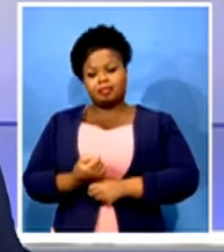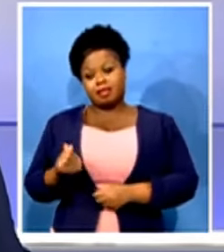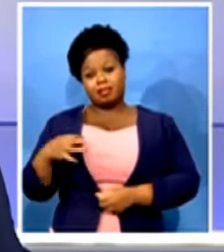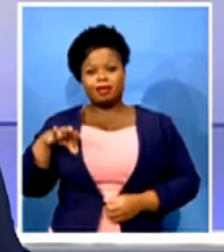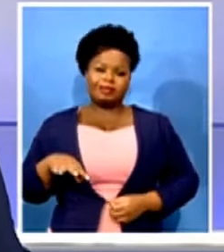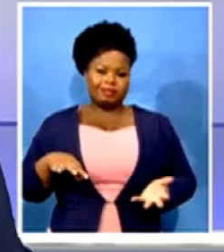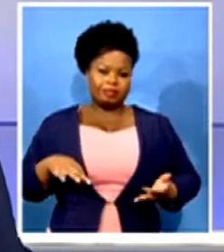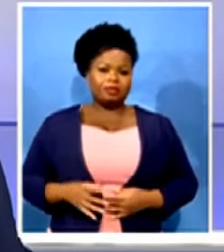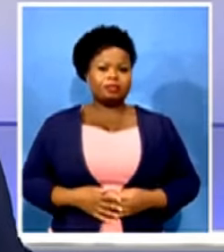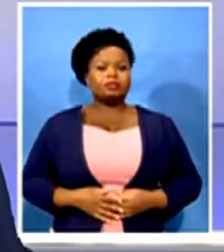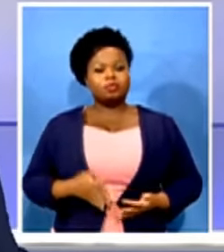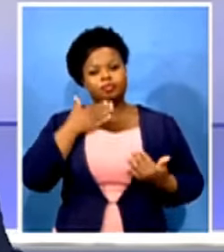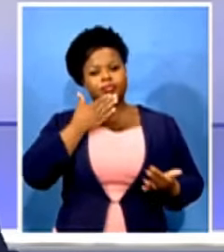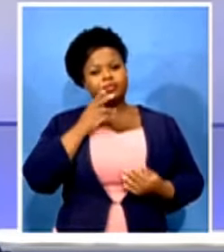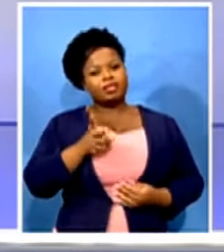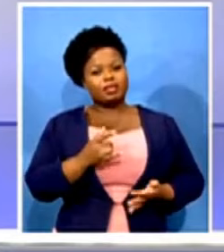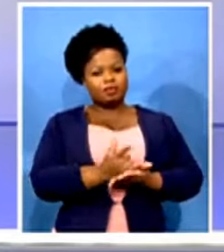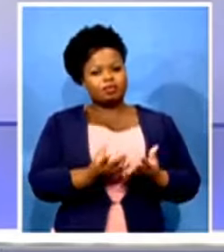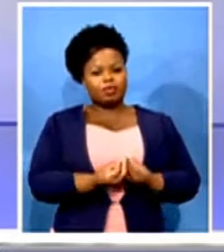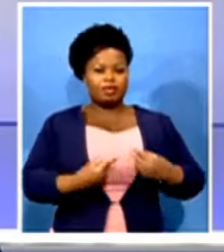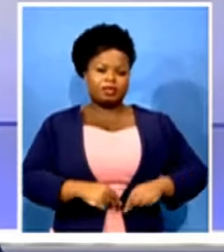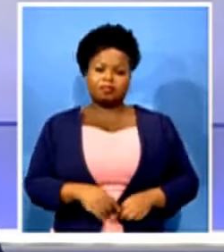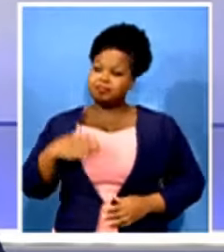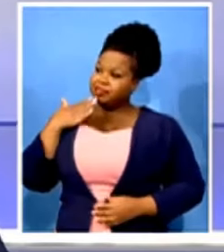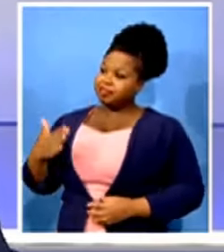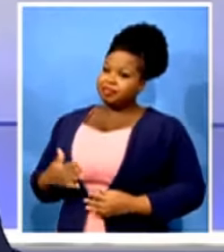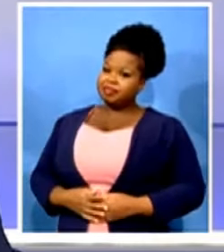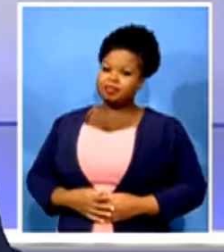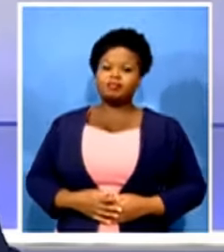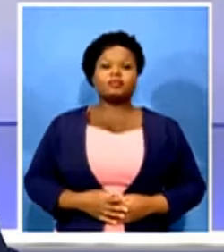us. Thank you. That was Restaurant Association of South Africa's Wendy Alberts.